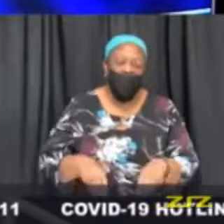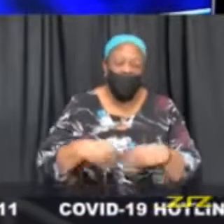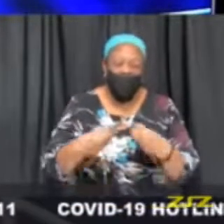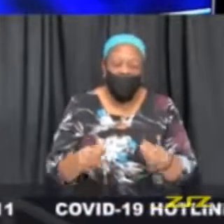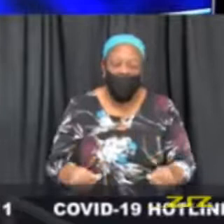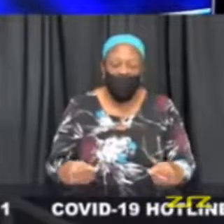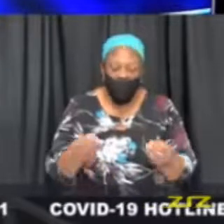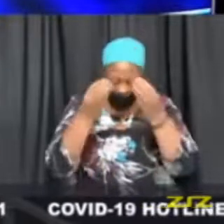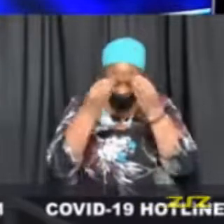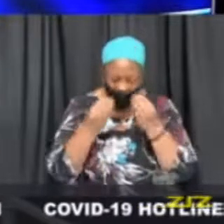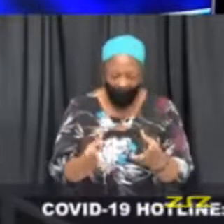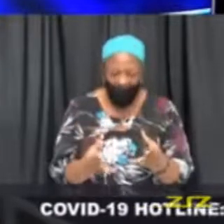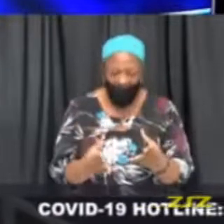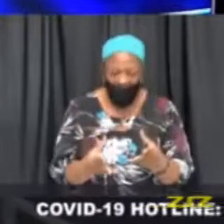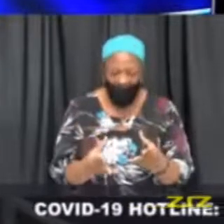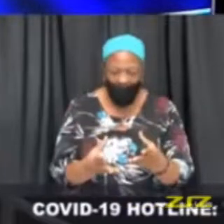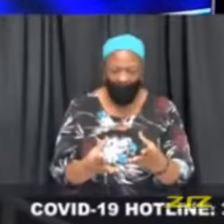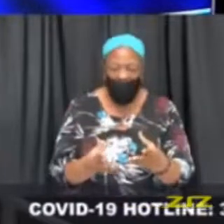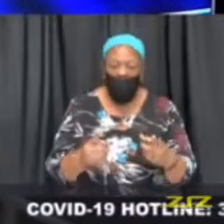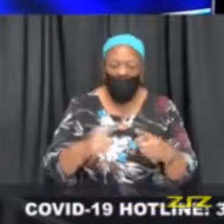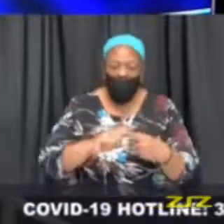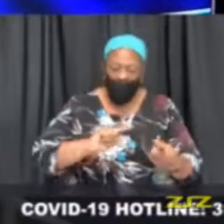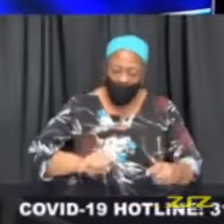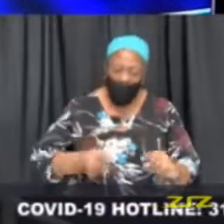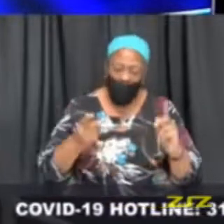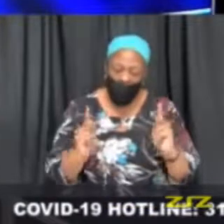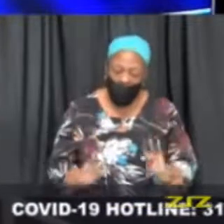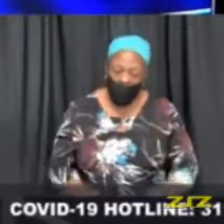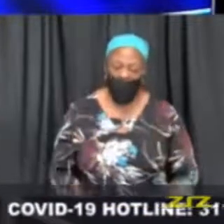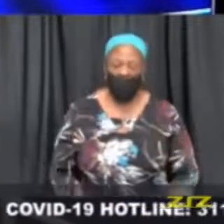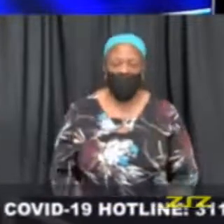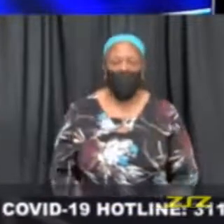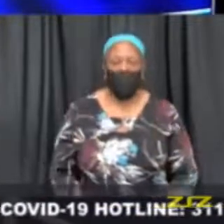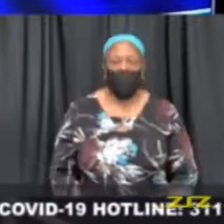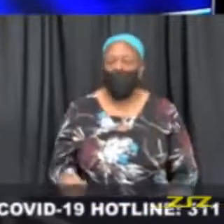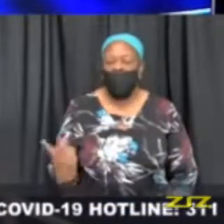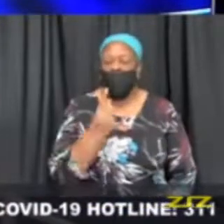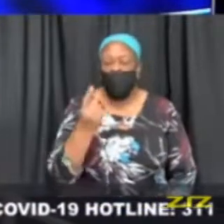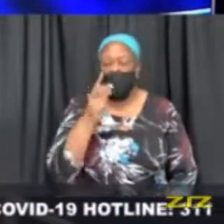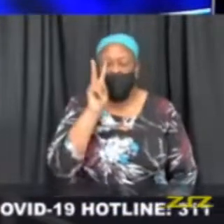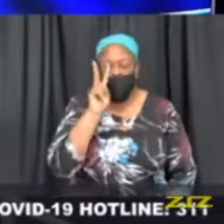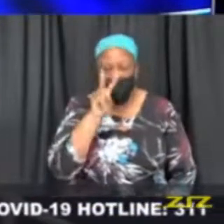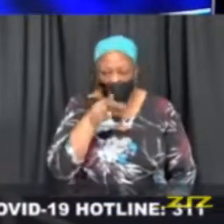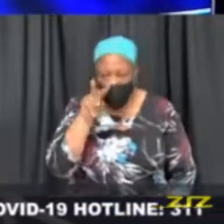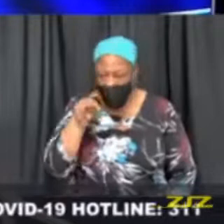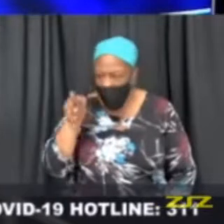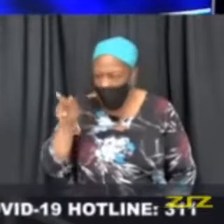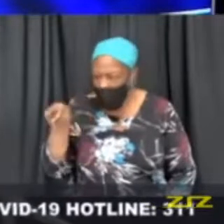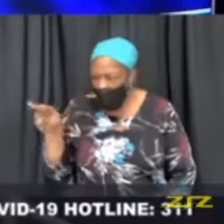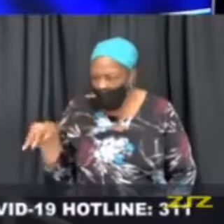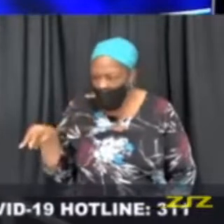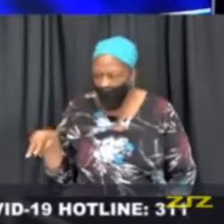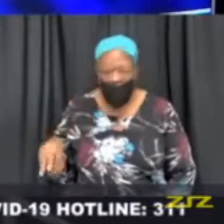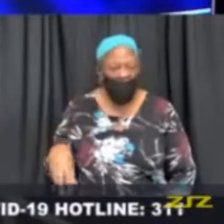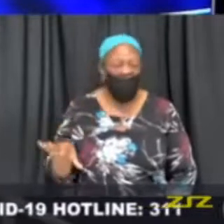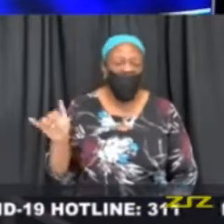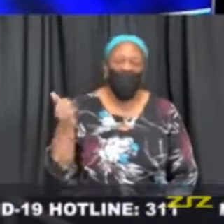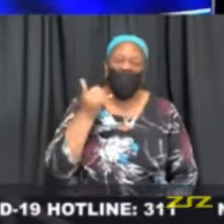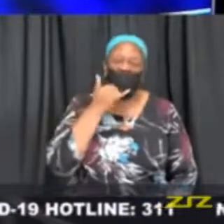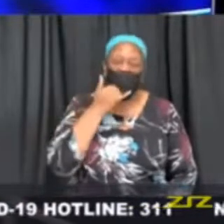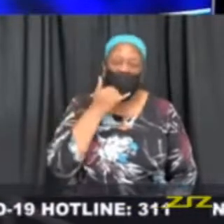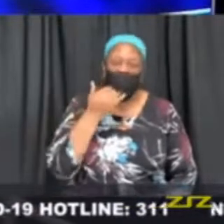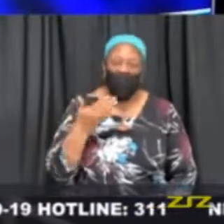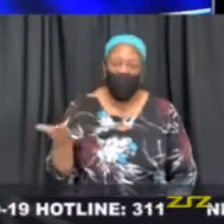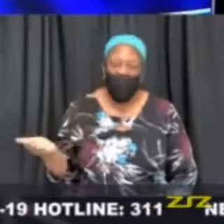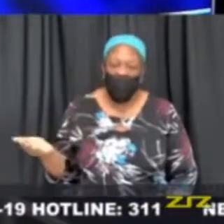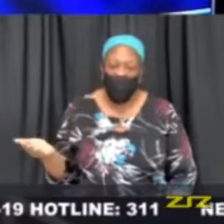some of us, the only thing that we are seeing and reading are the negative things that are forwarded